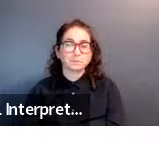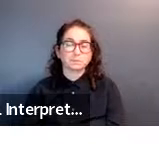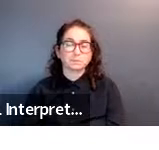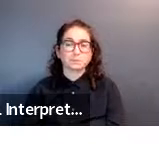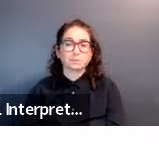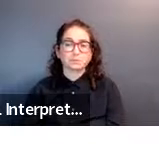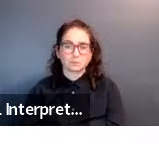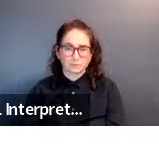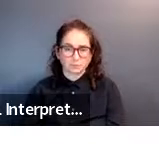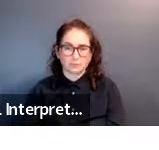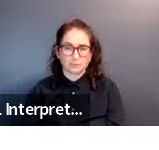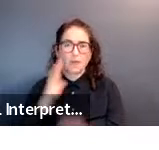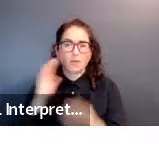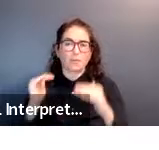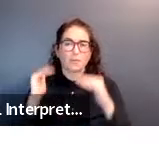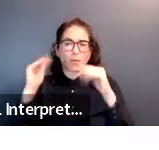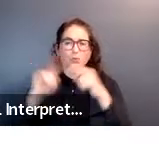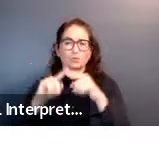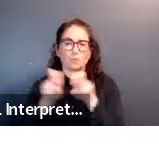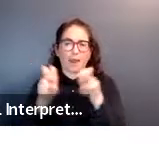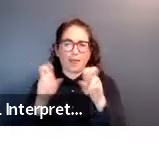And I will be promoting you.